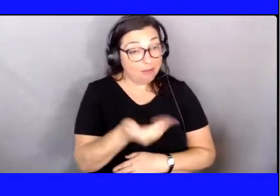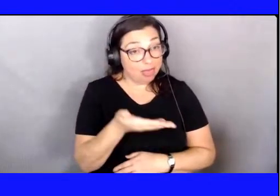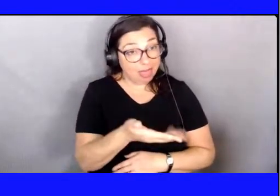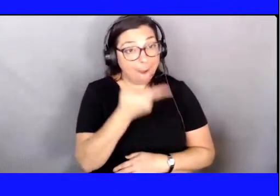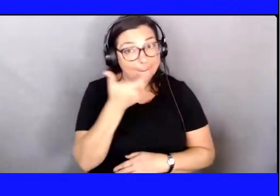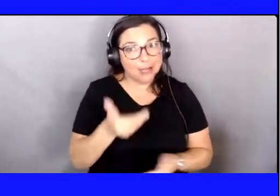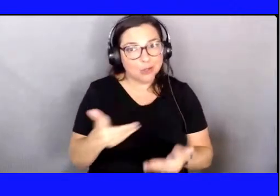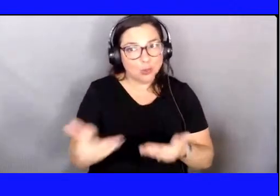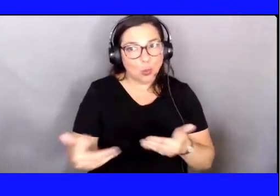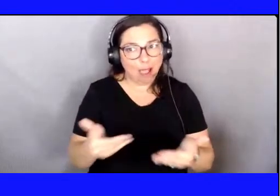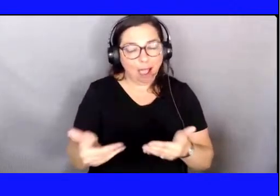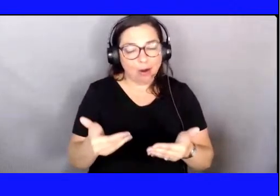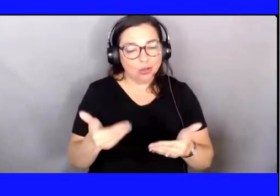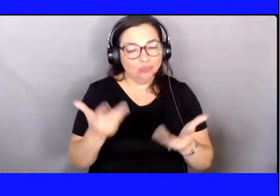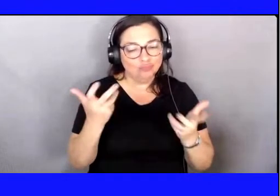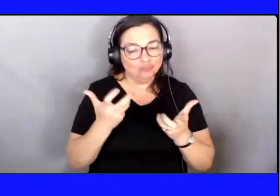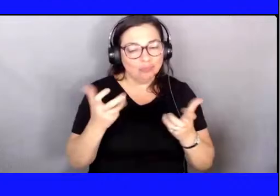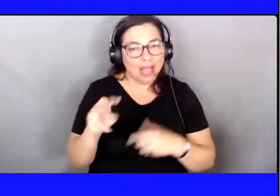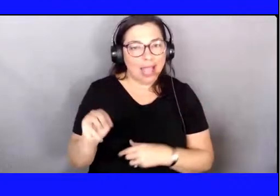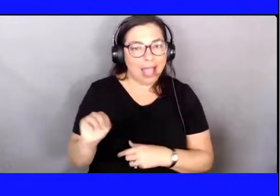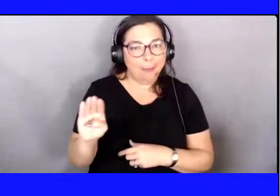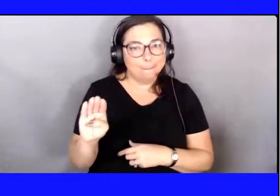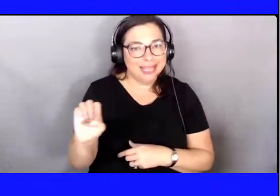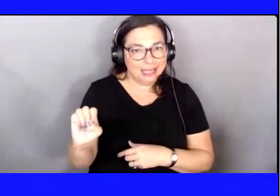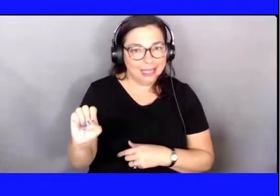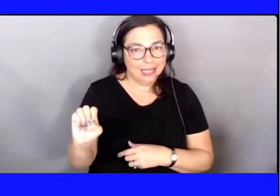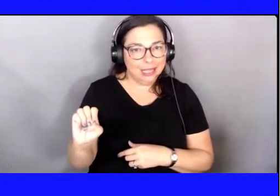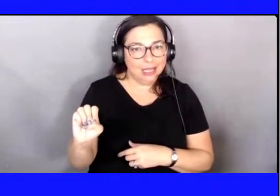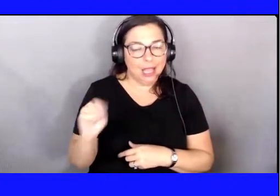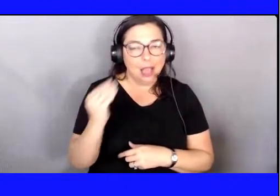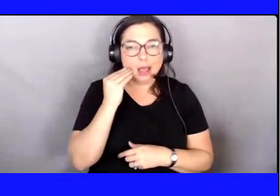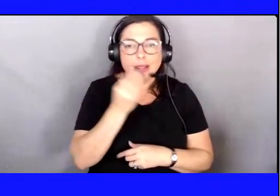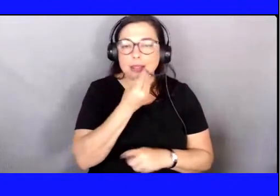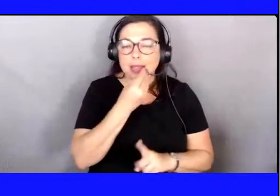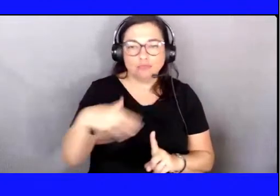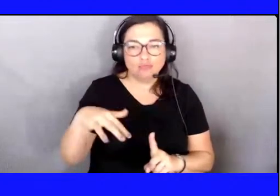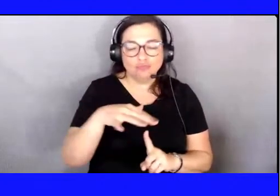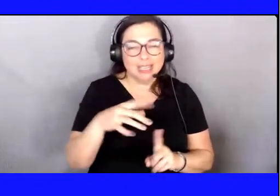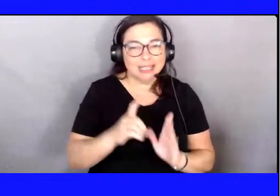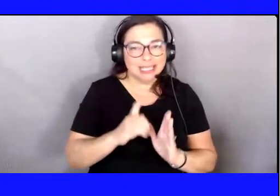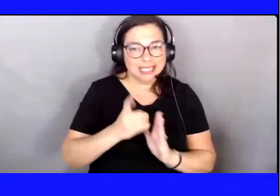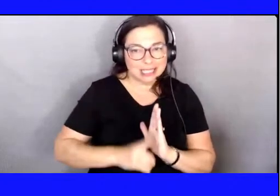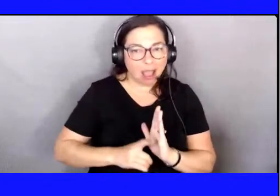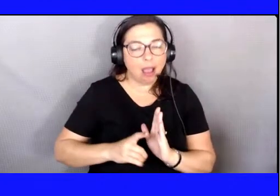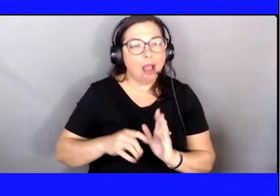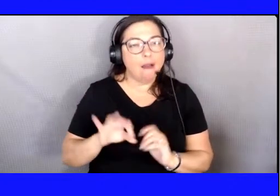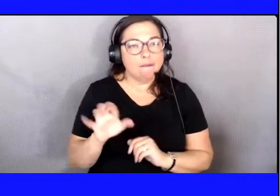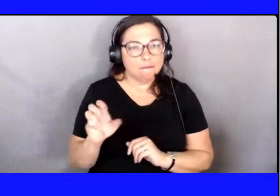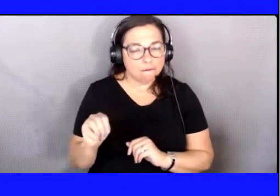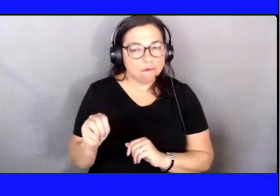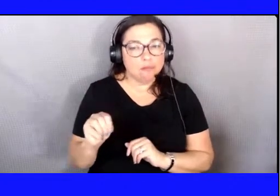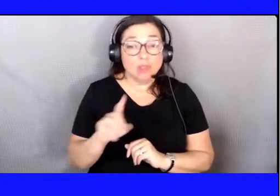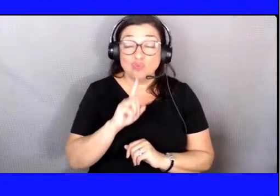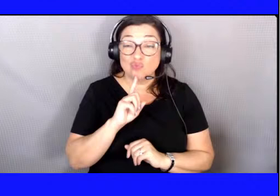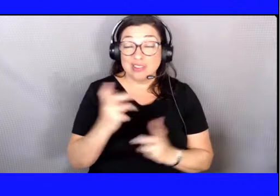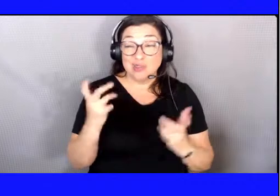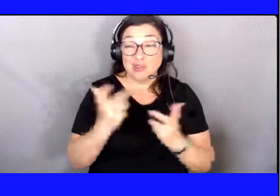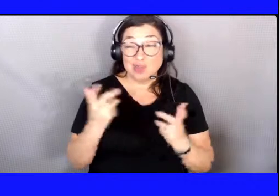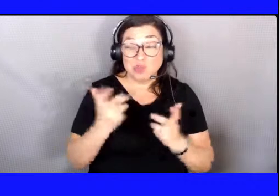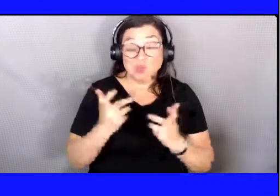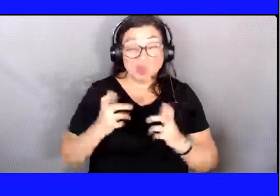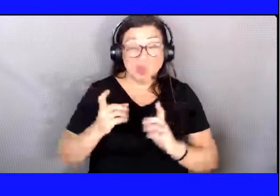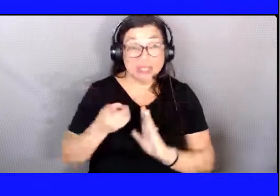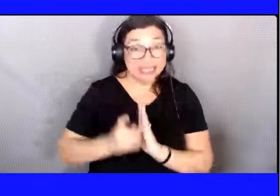hired an incredible MBE landscape design firm who has created world-class design that was